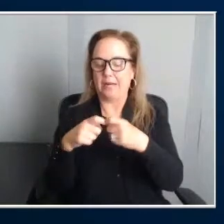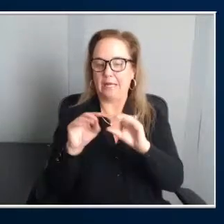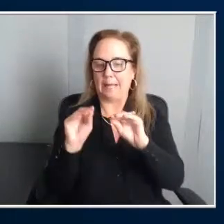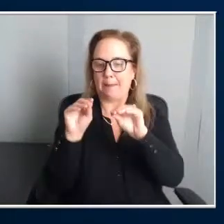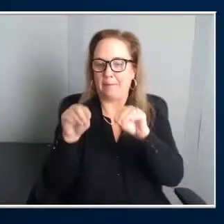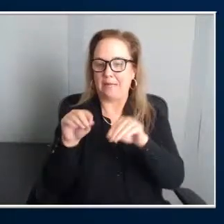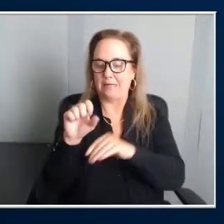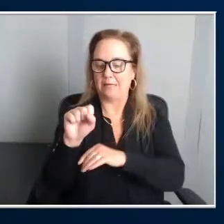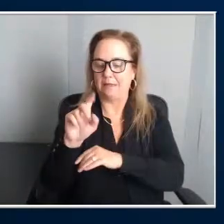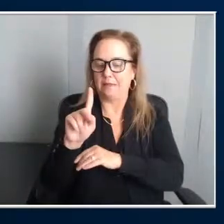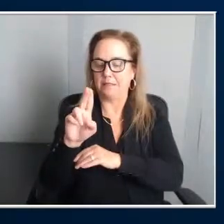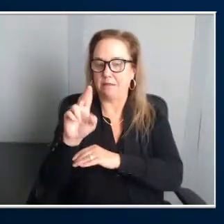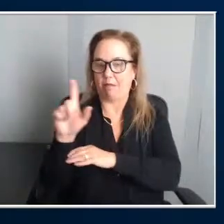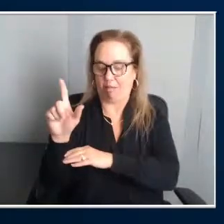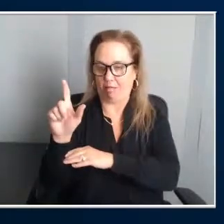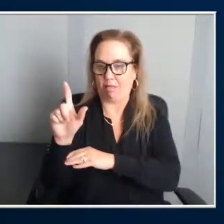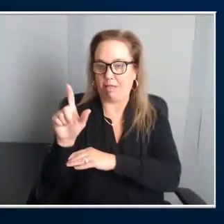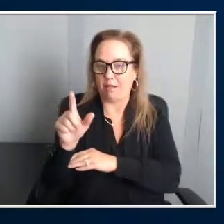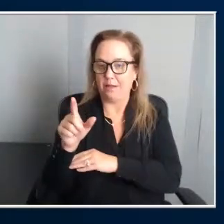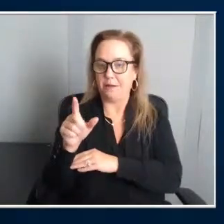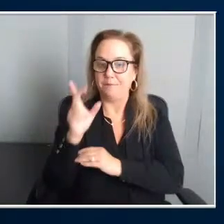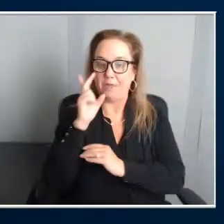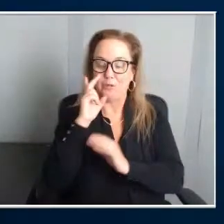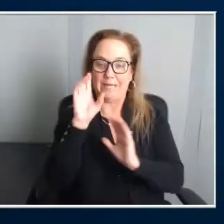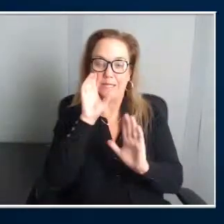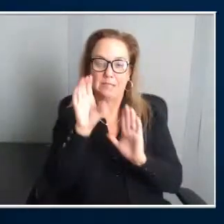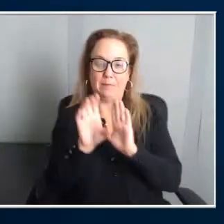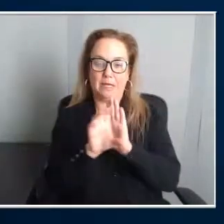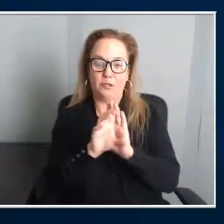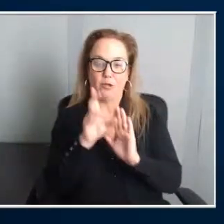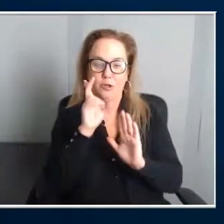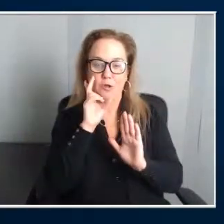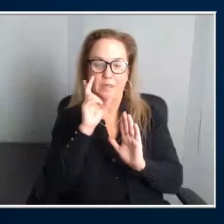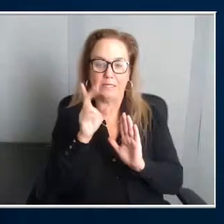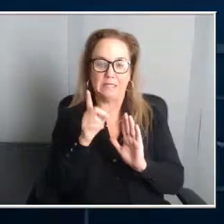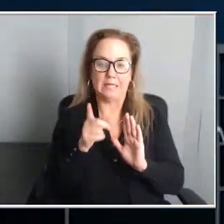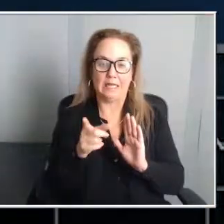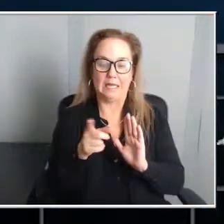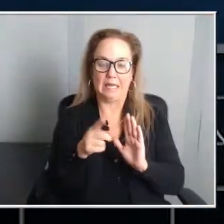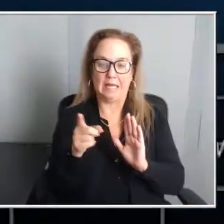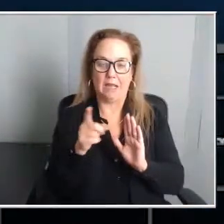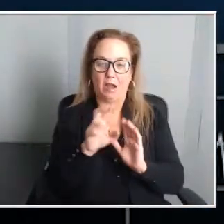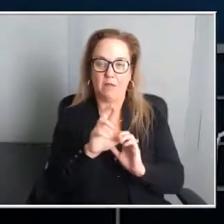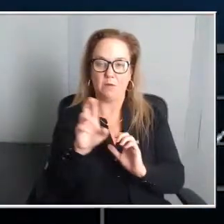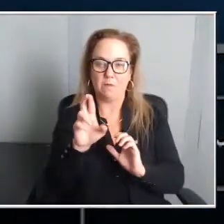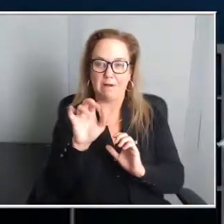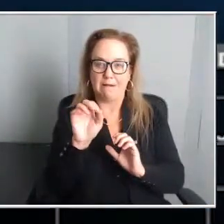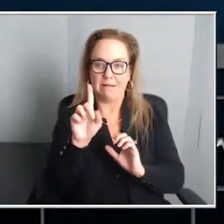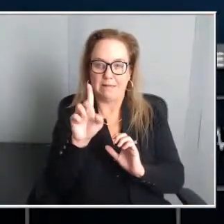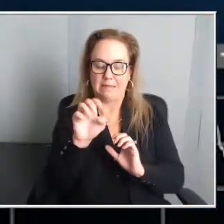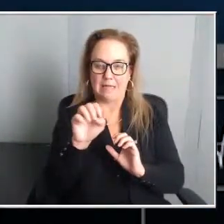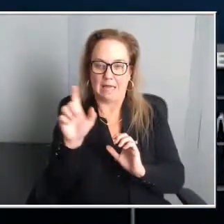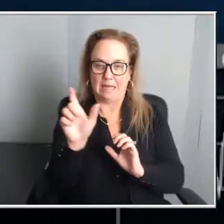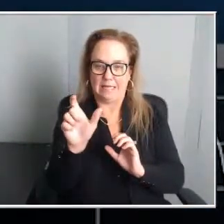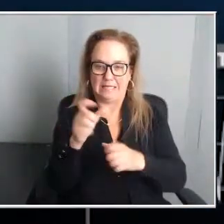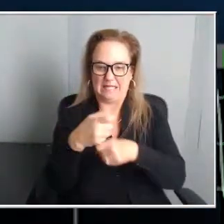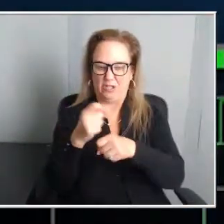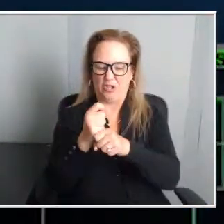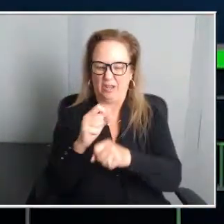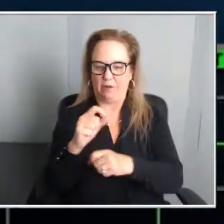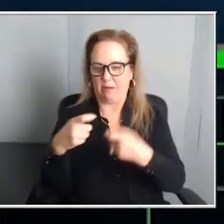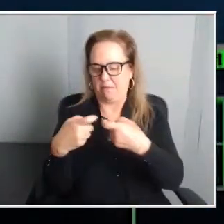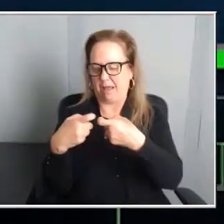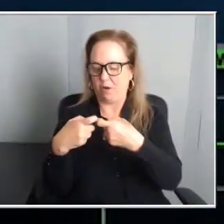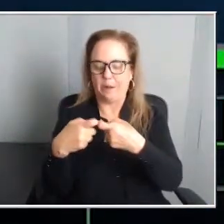skull. So in this diagram here, you can see that that thing on the right side is the generator. And so